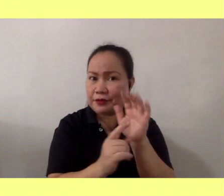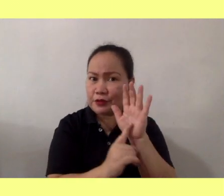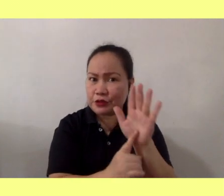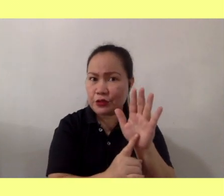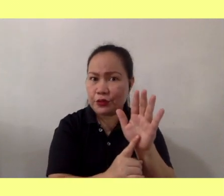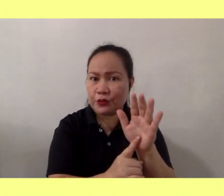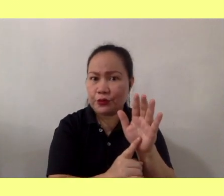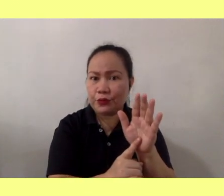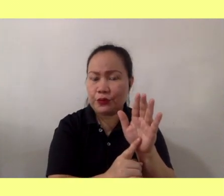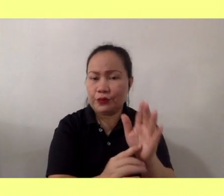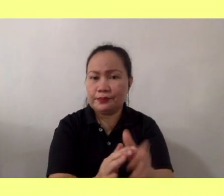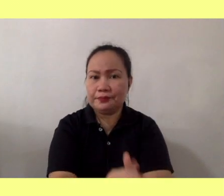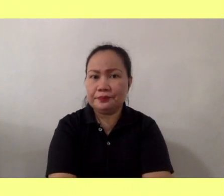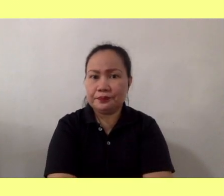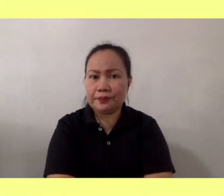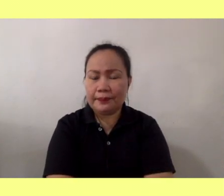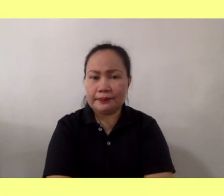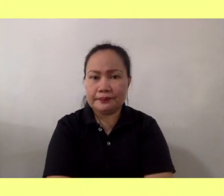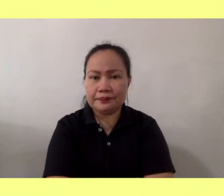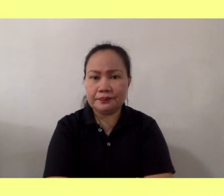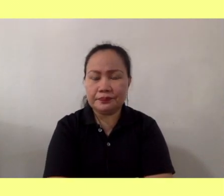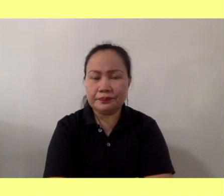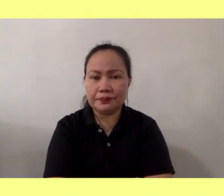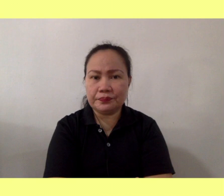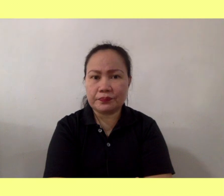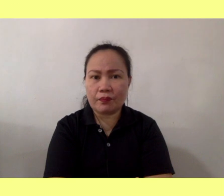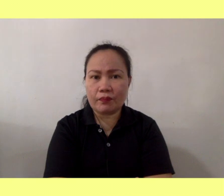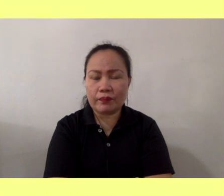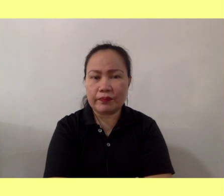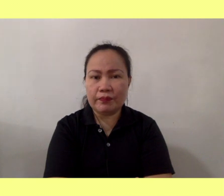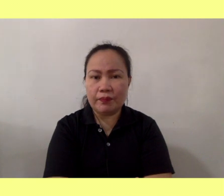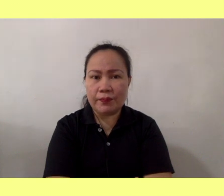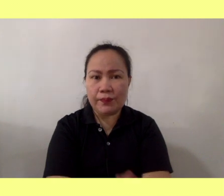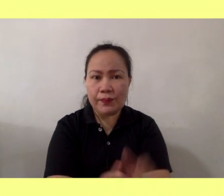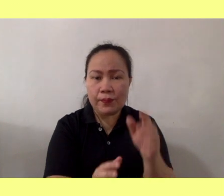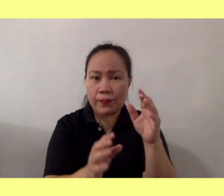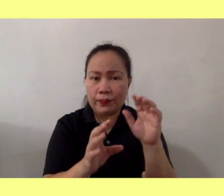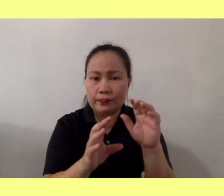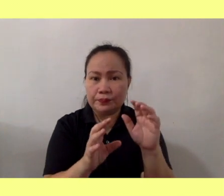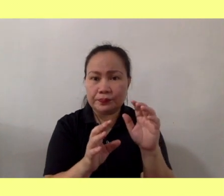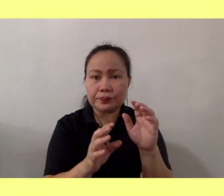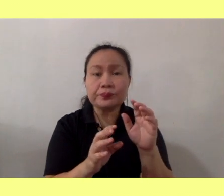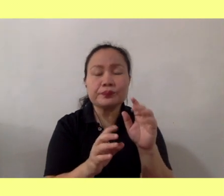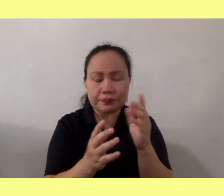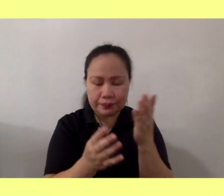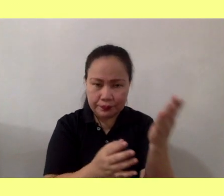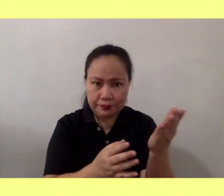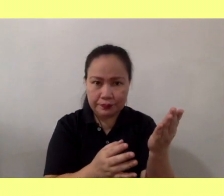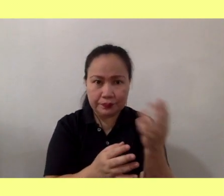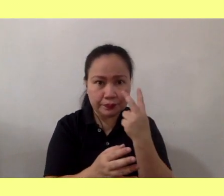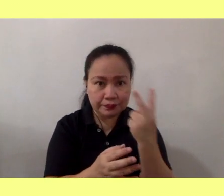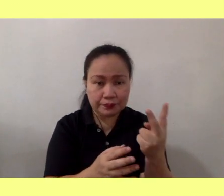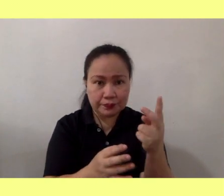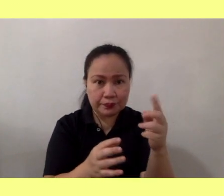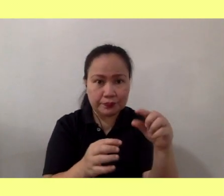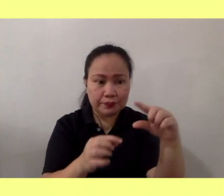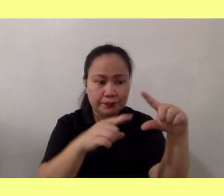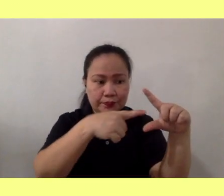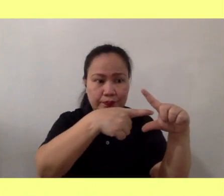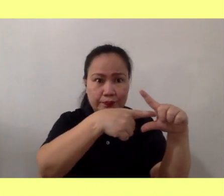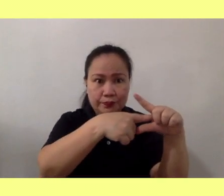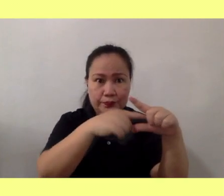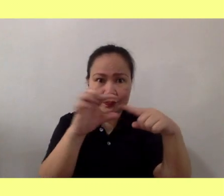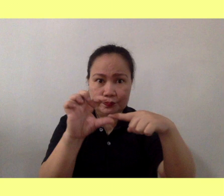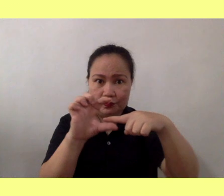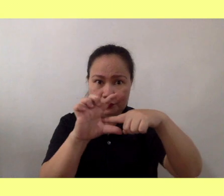that this D, this letter, is a line. So, you can make use of this symbol.